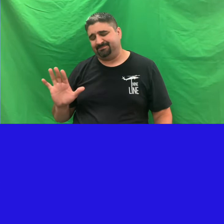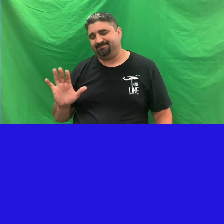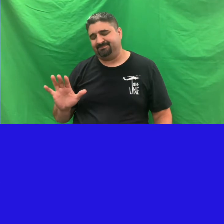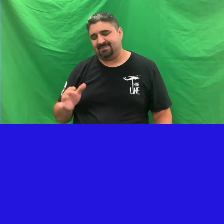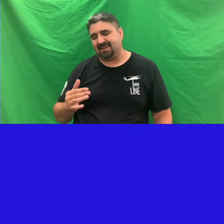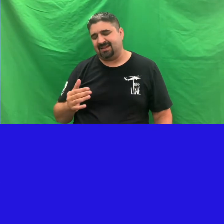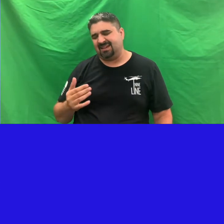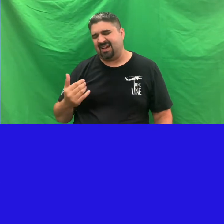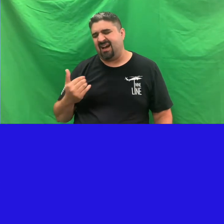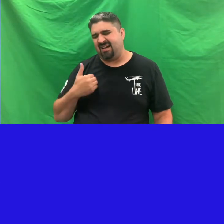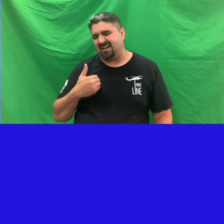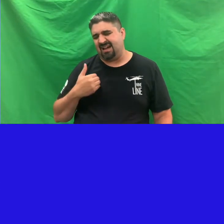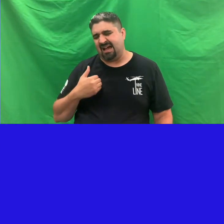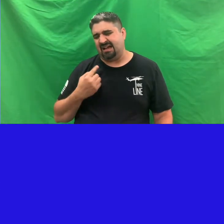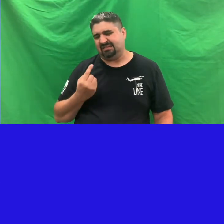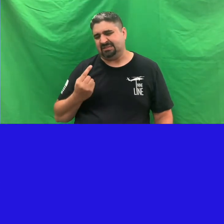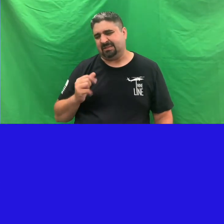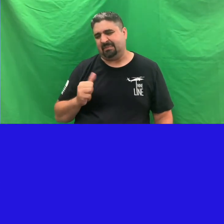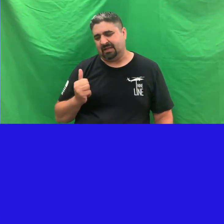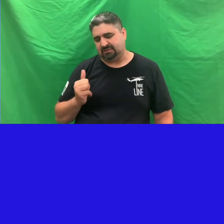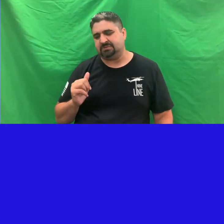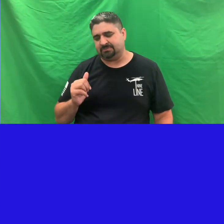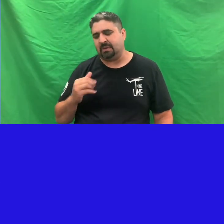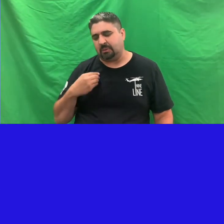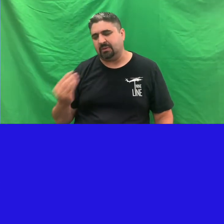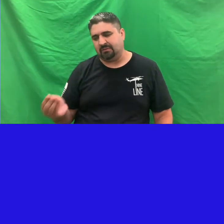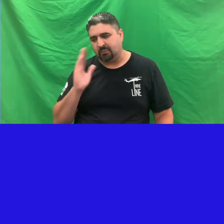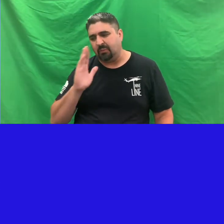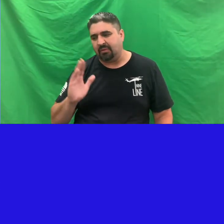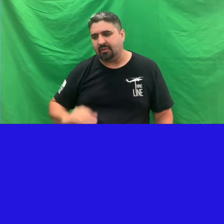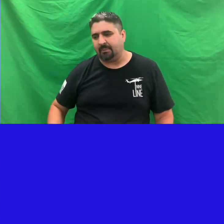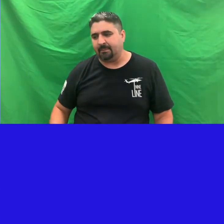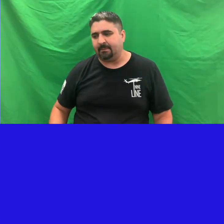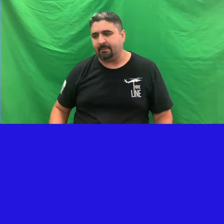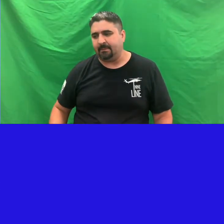you. I will give you something else.